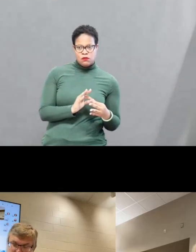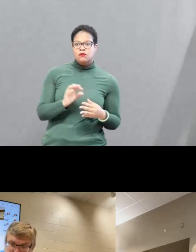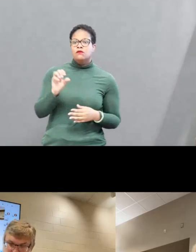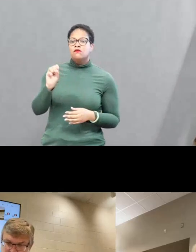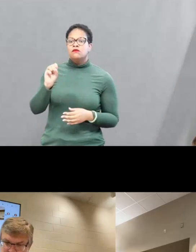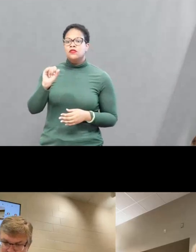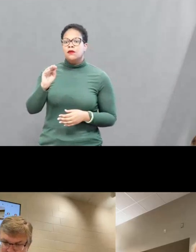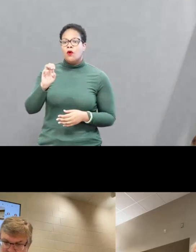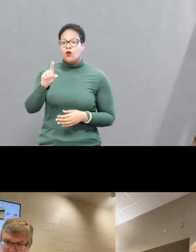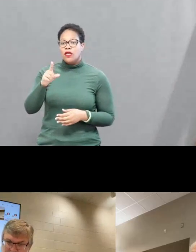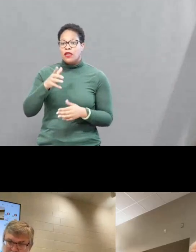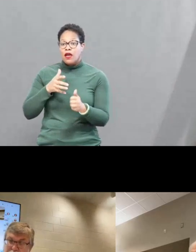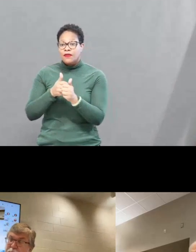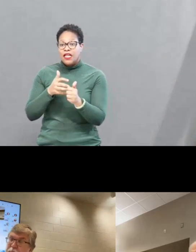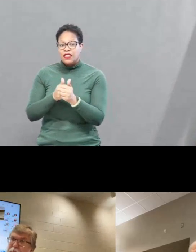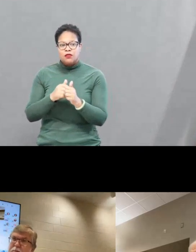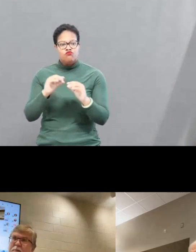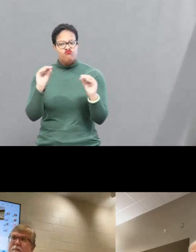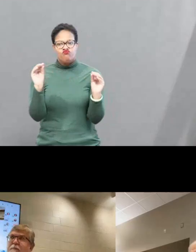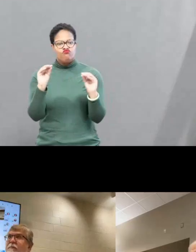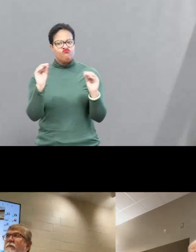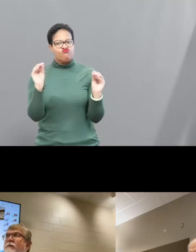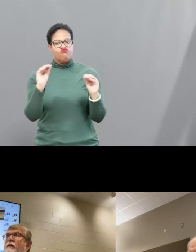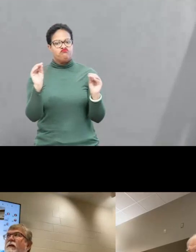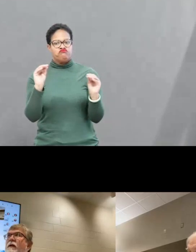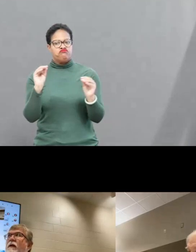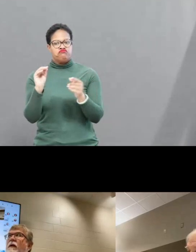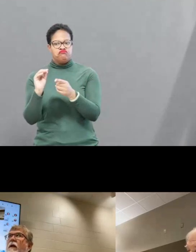Simone, did you have any updates?